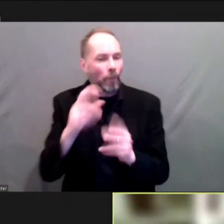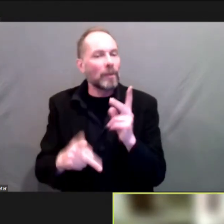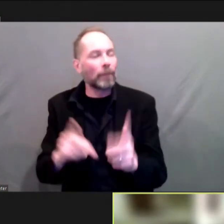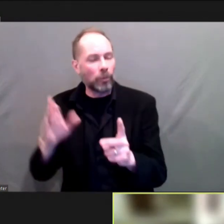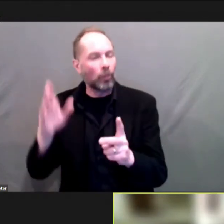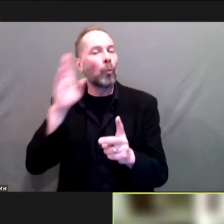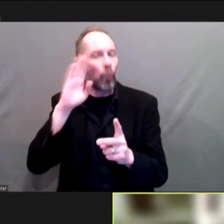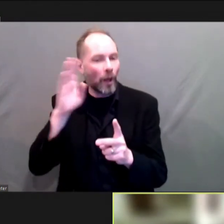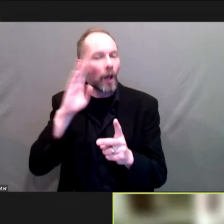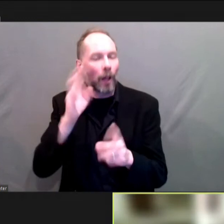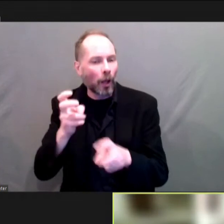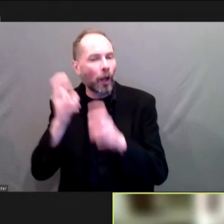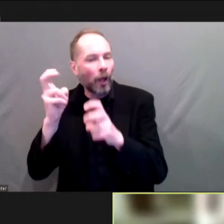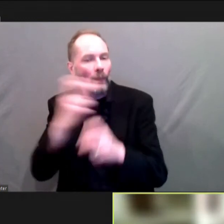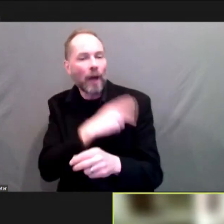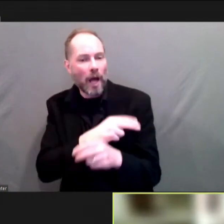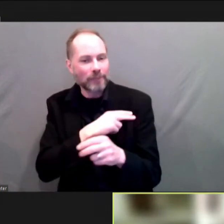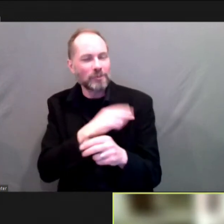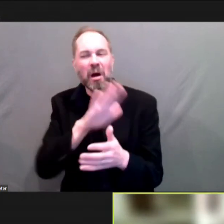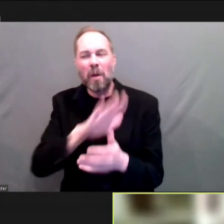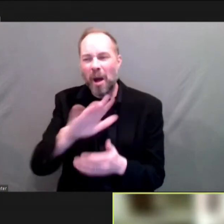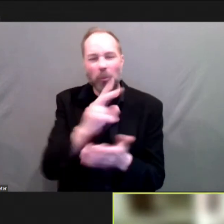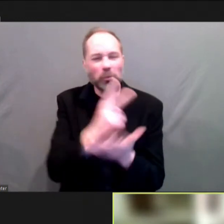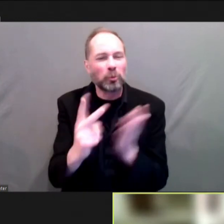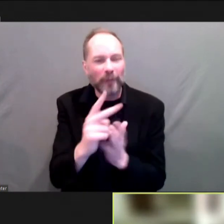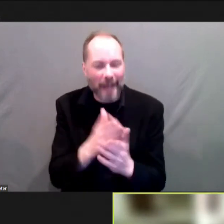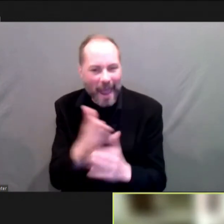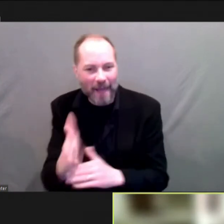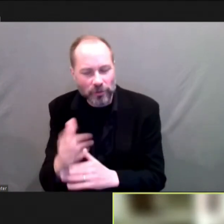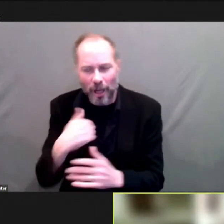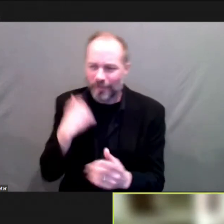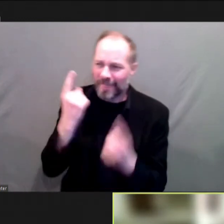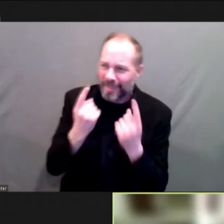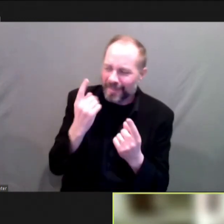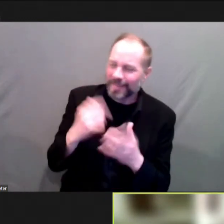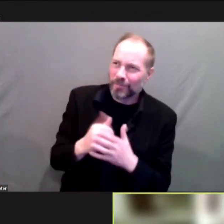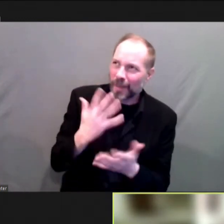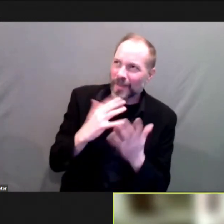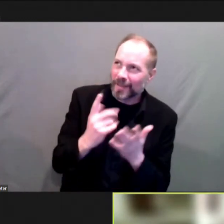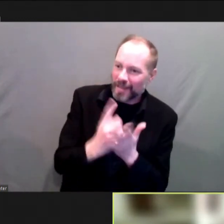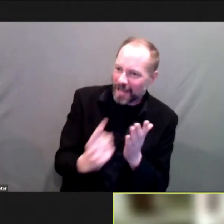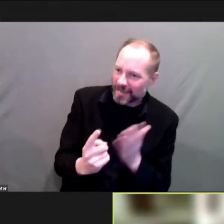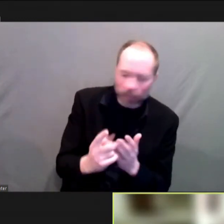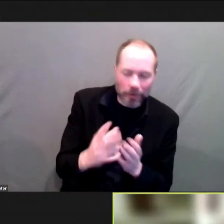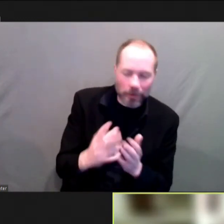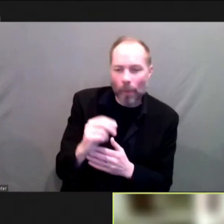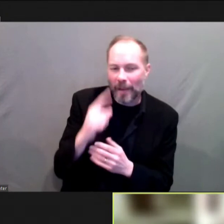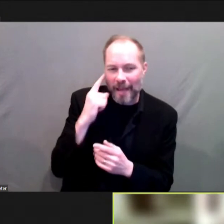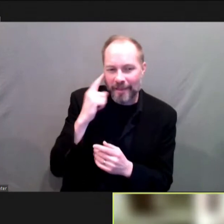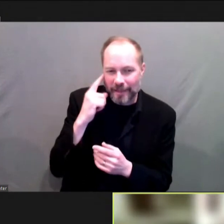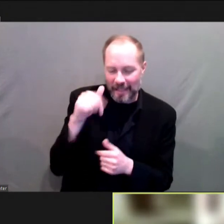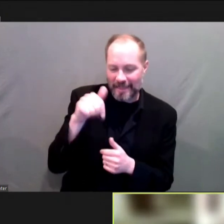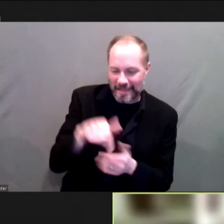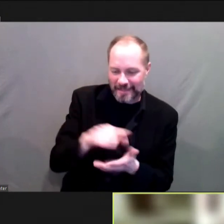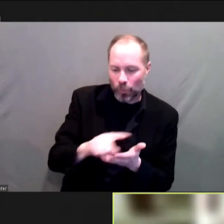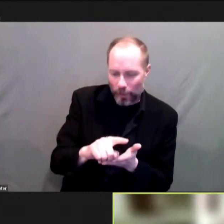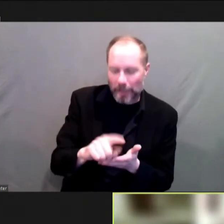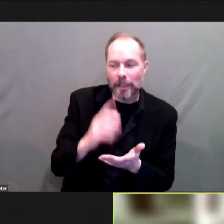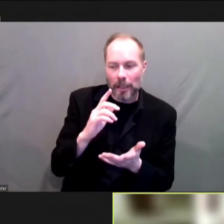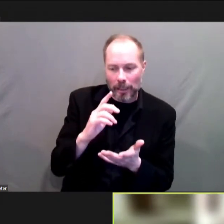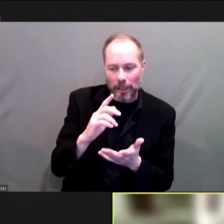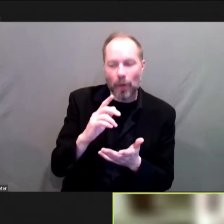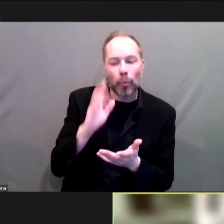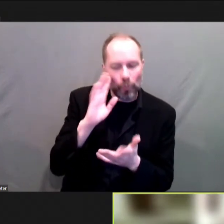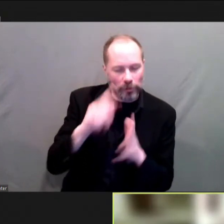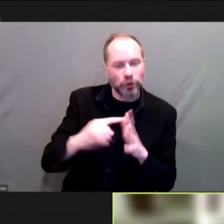weeks later. And so I was thinking it wouldn't be really till next week, but clearly I think even this week we'll start seeing a